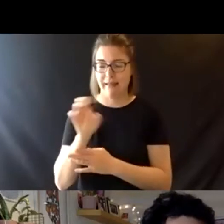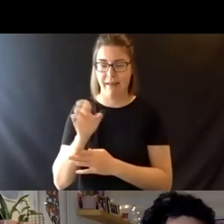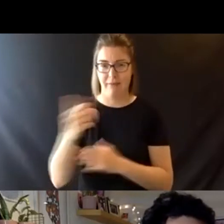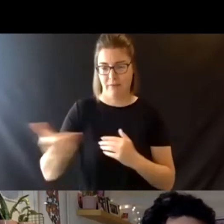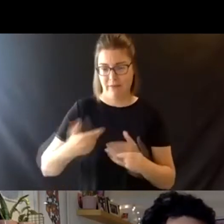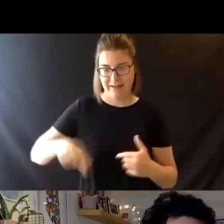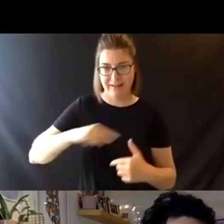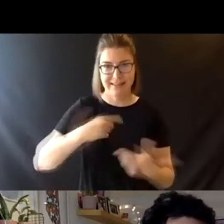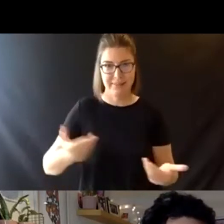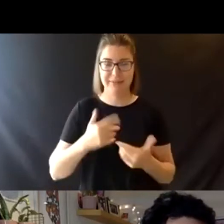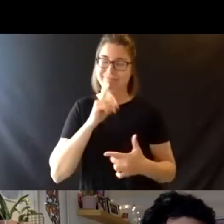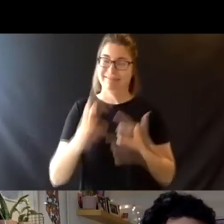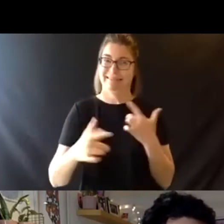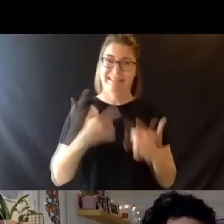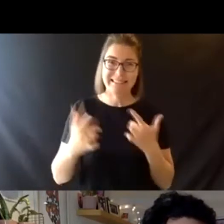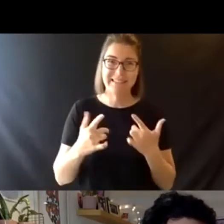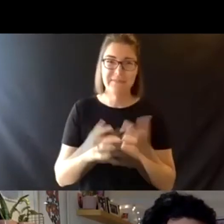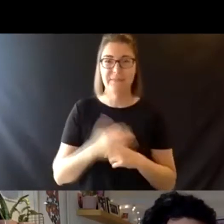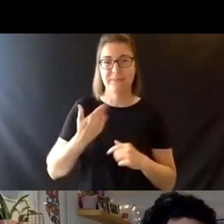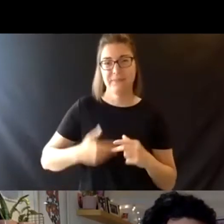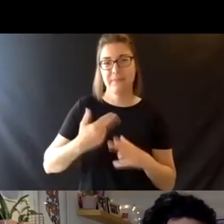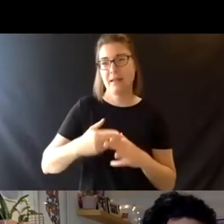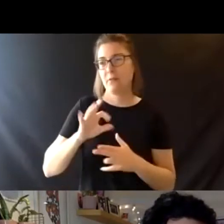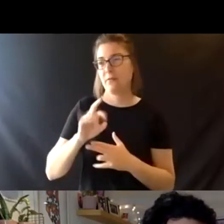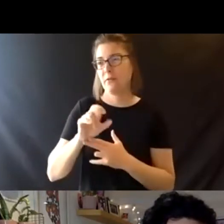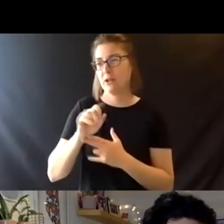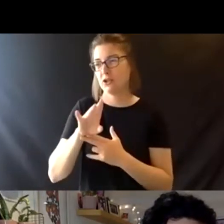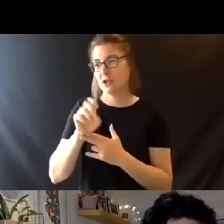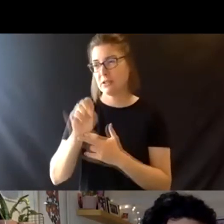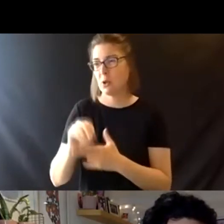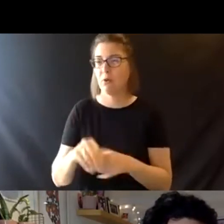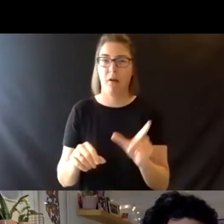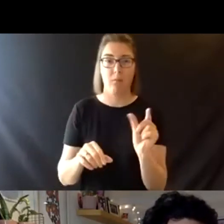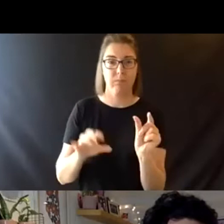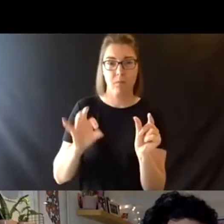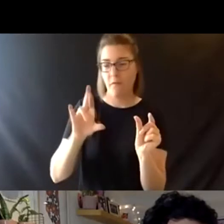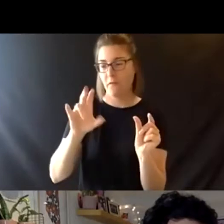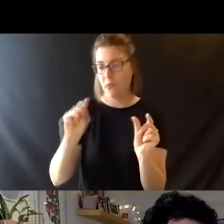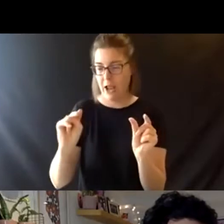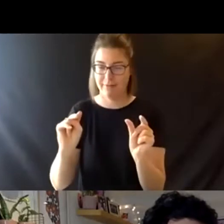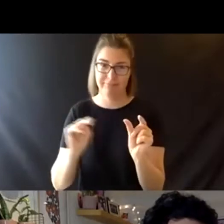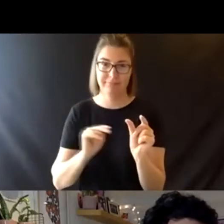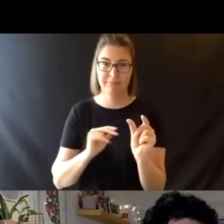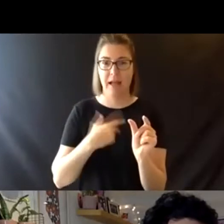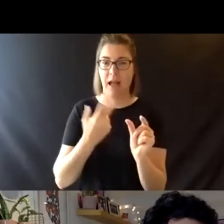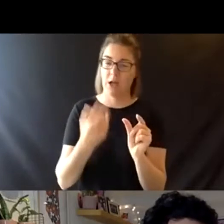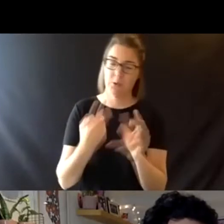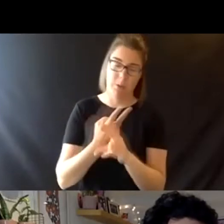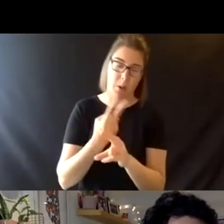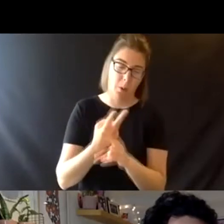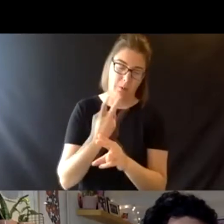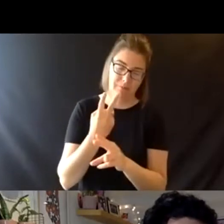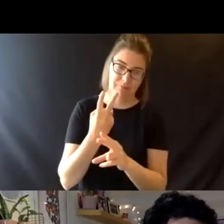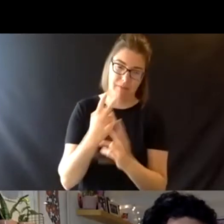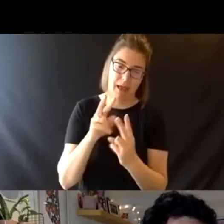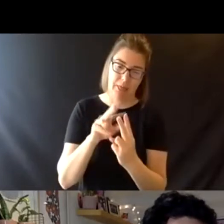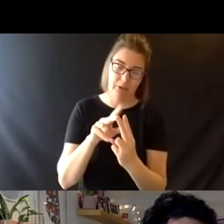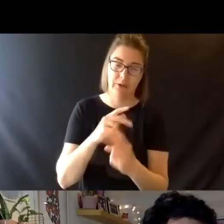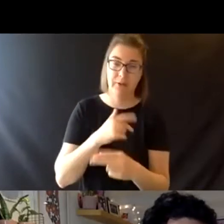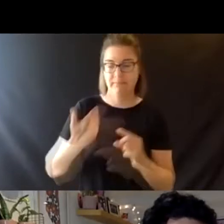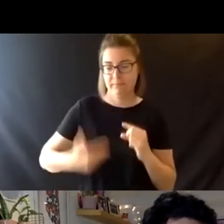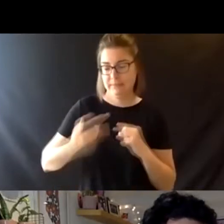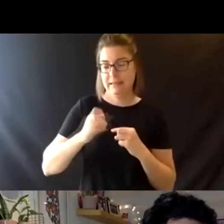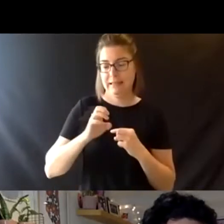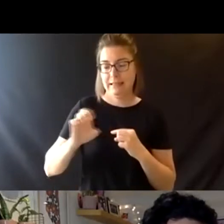very excited. So my name is Francesco. You can call me Fran, which is shorter. I go by both. Both are fine to me. My pronouns are he,